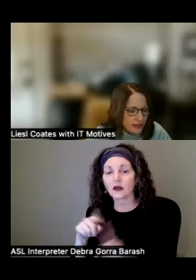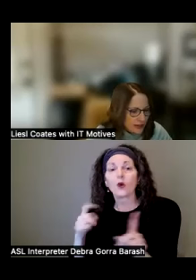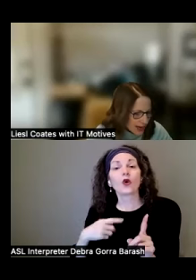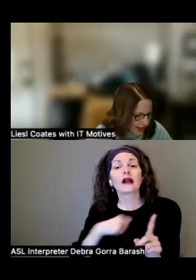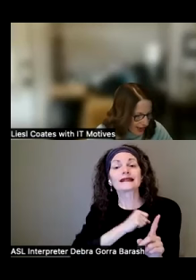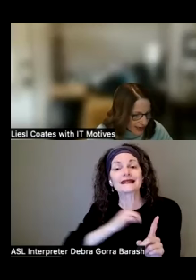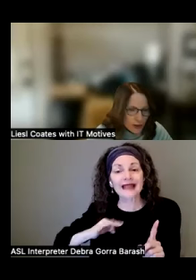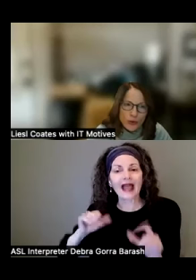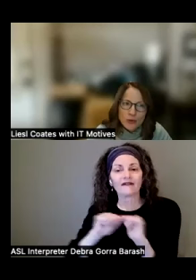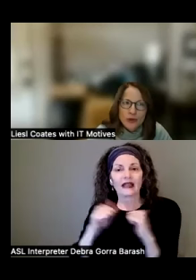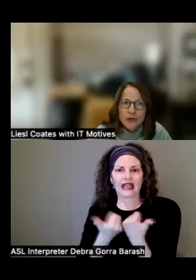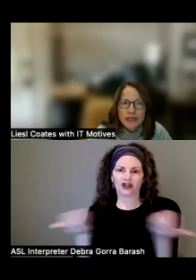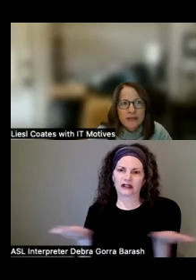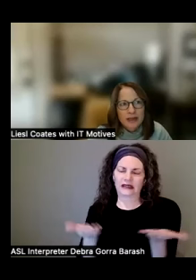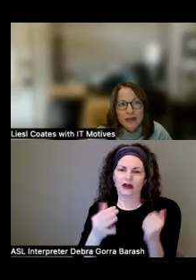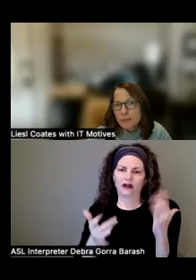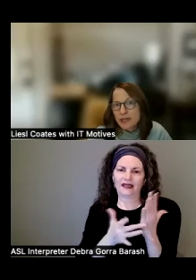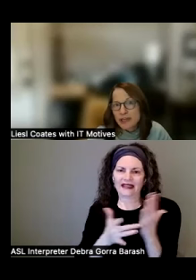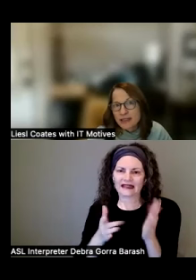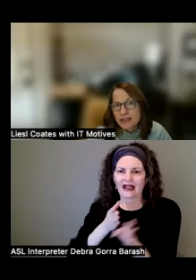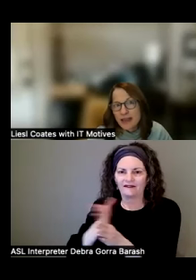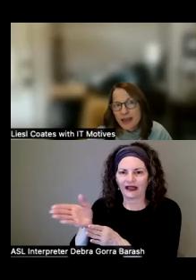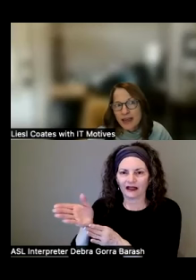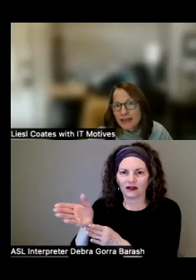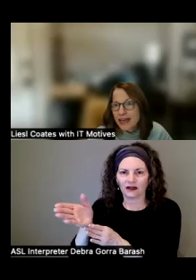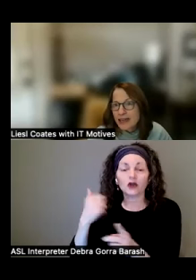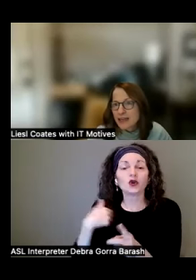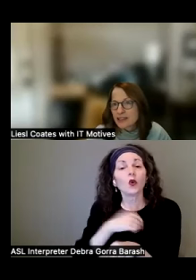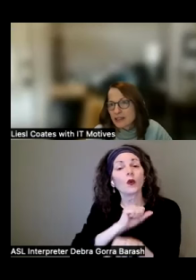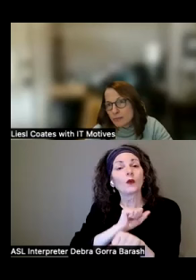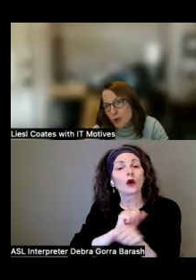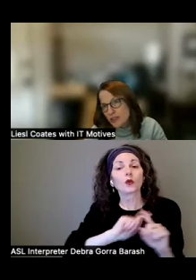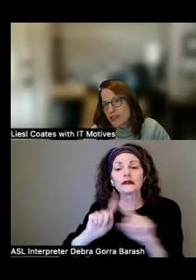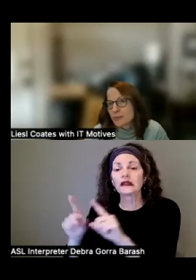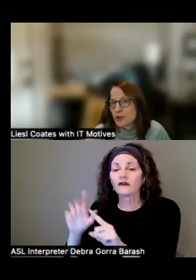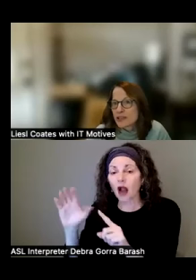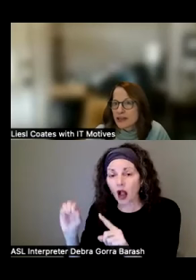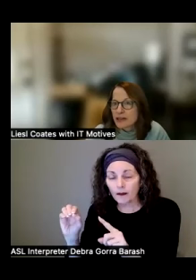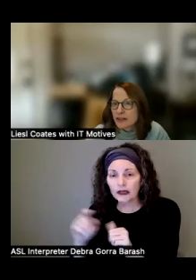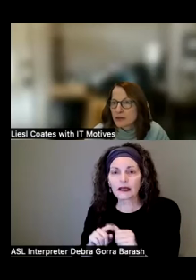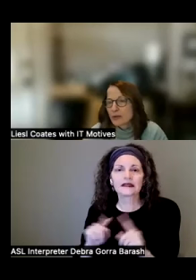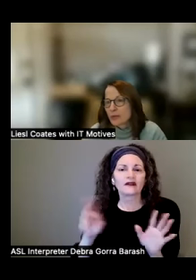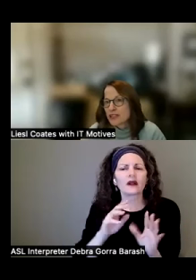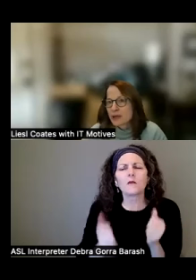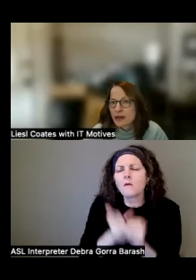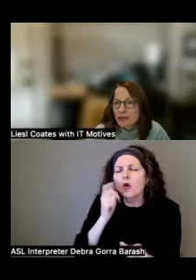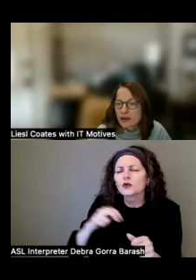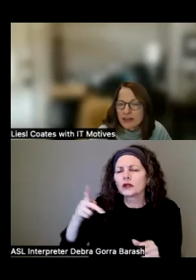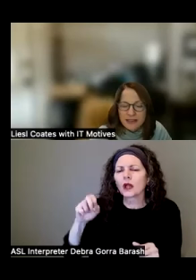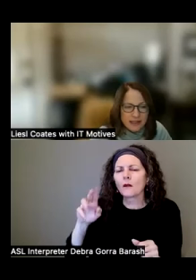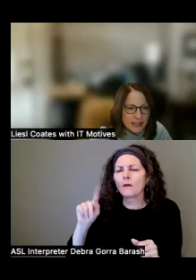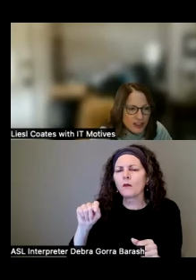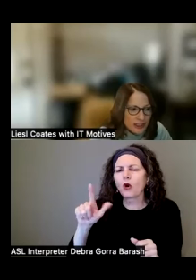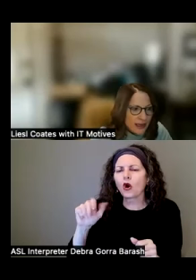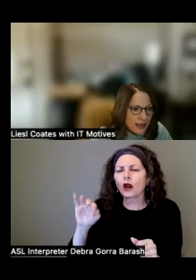field here. And we work with companies and candidates, mostly in the Portland area in the Northwest, but all